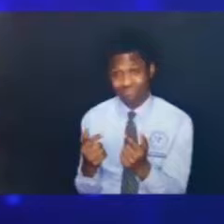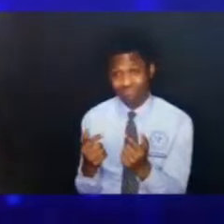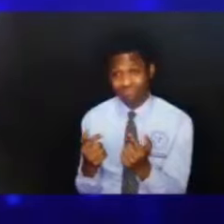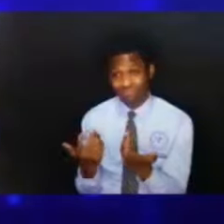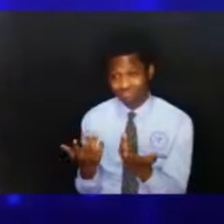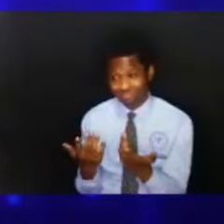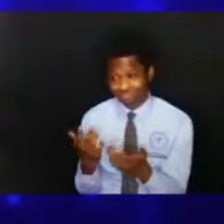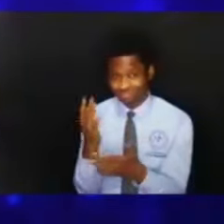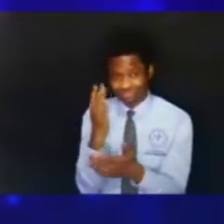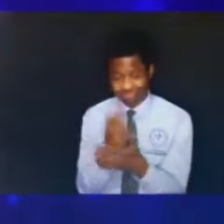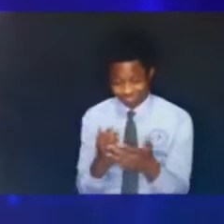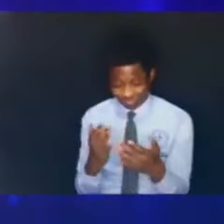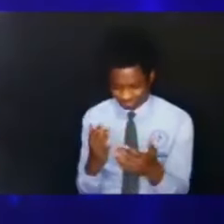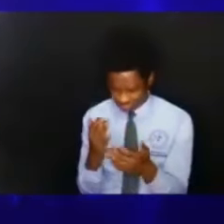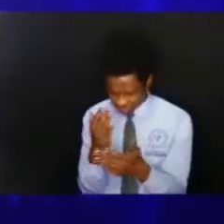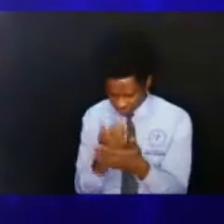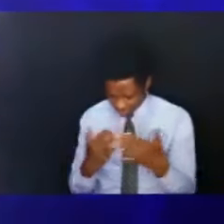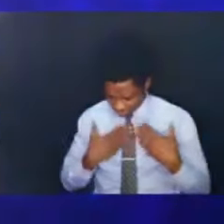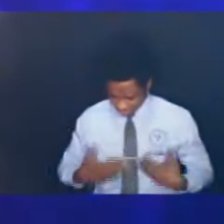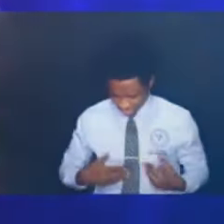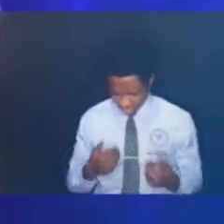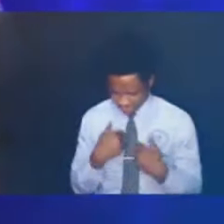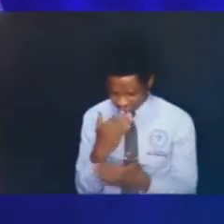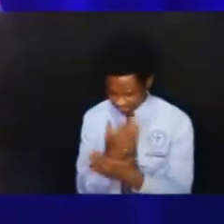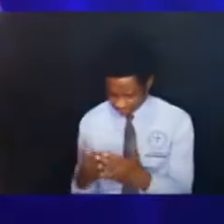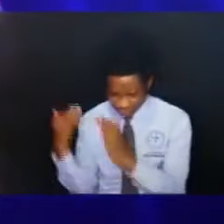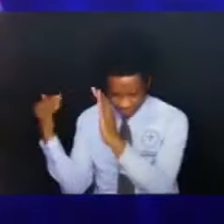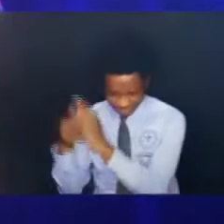someone may have something against you. But is